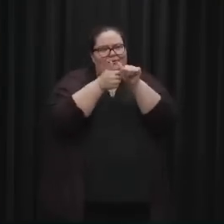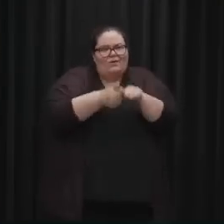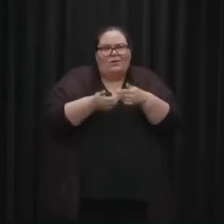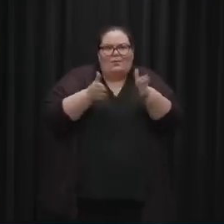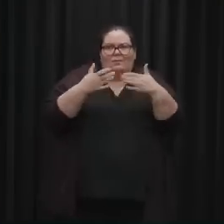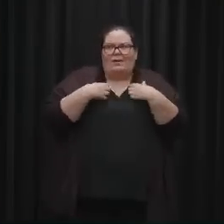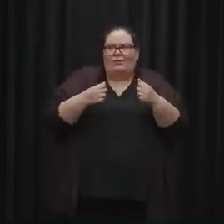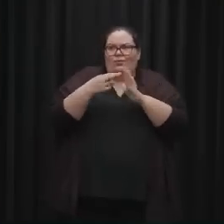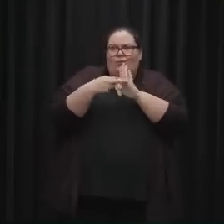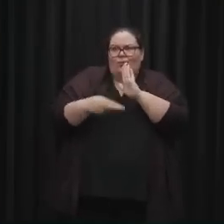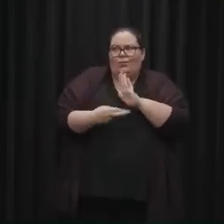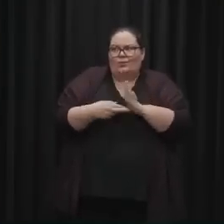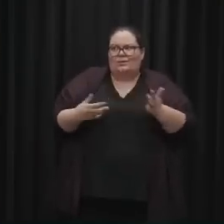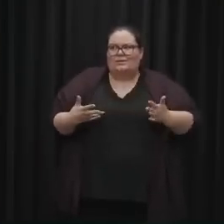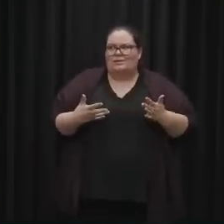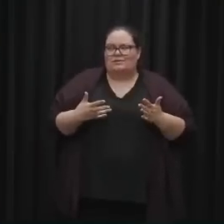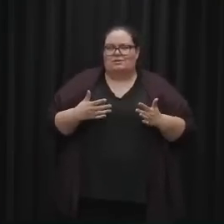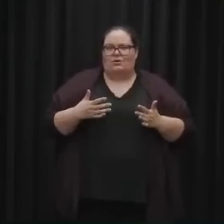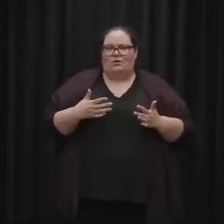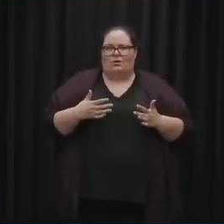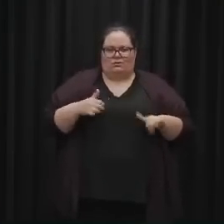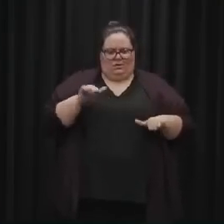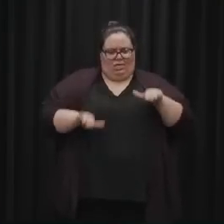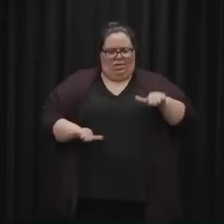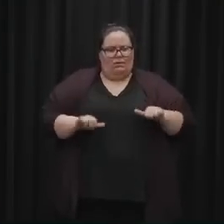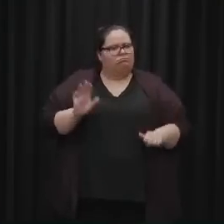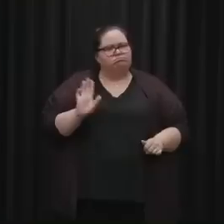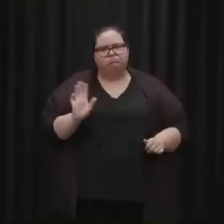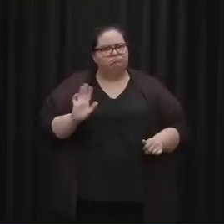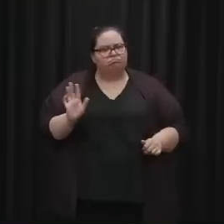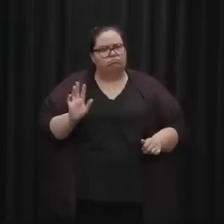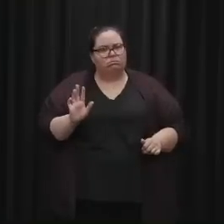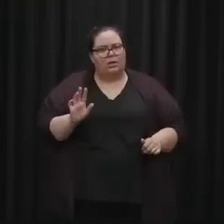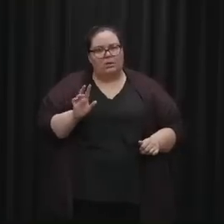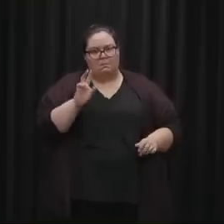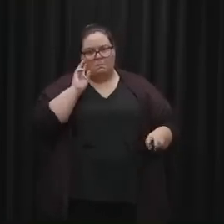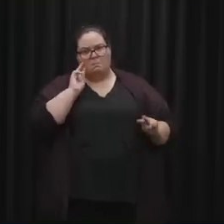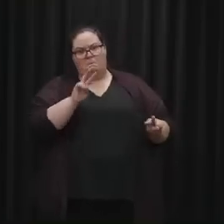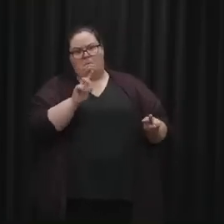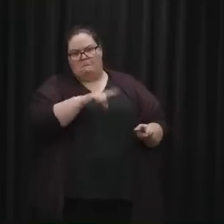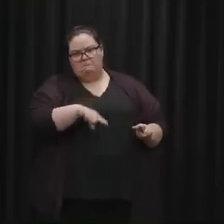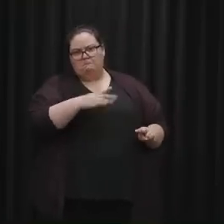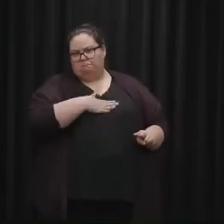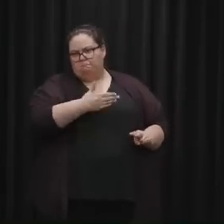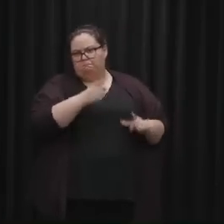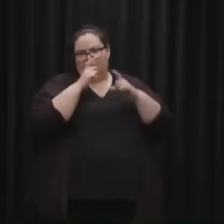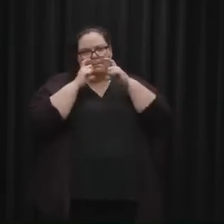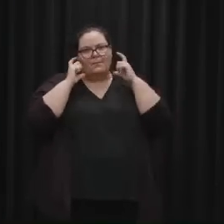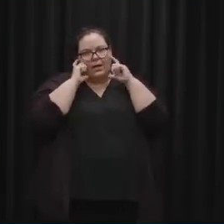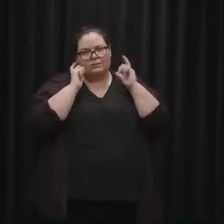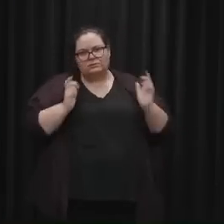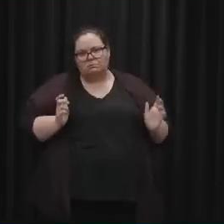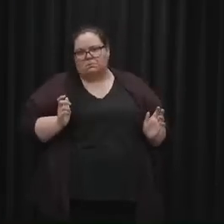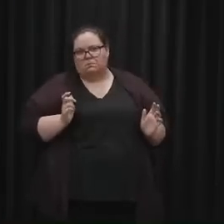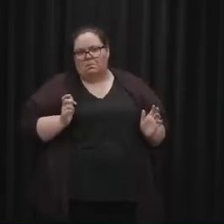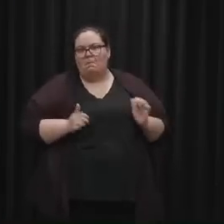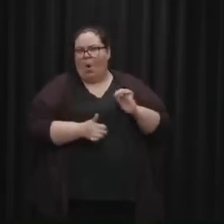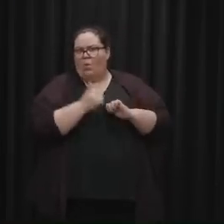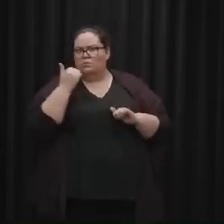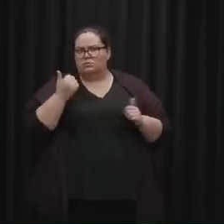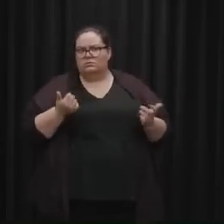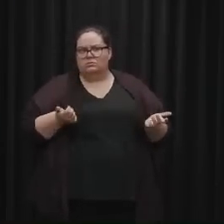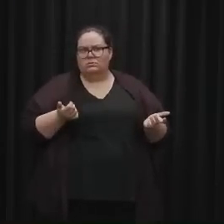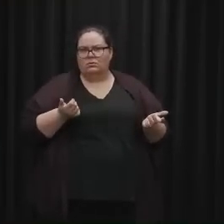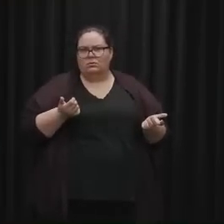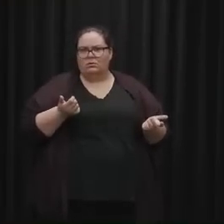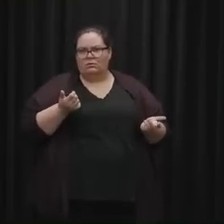health rules? So it's kind of a balancing where you want people to embrace the protocols that are keeping us safe and to be part of the